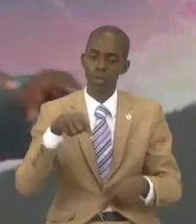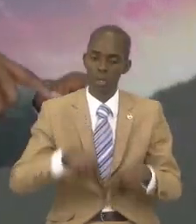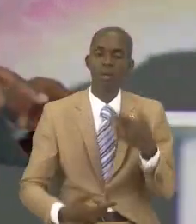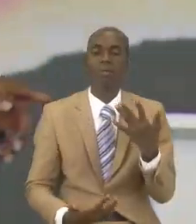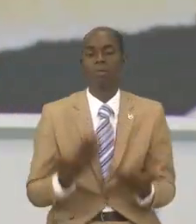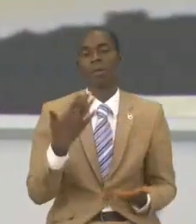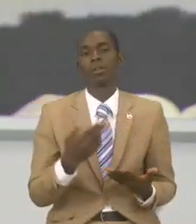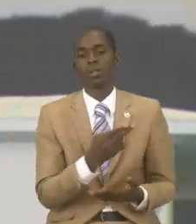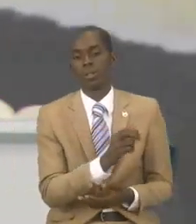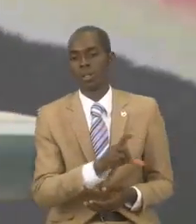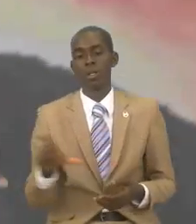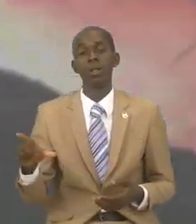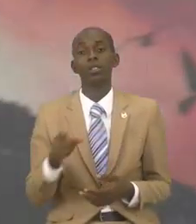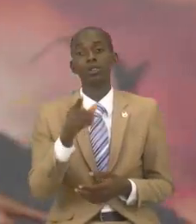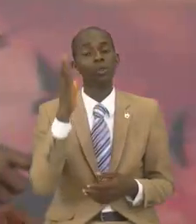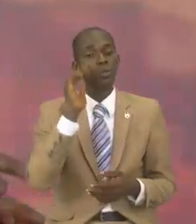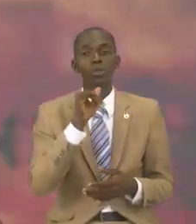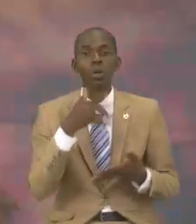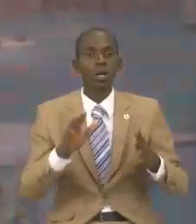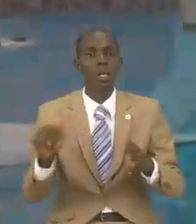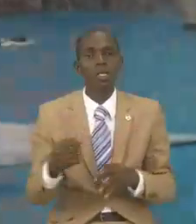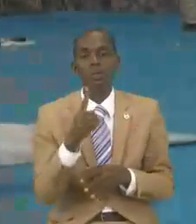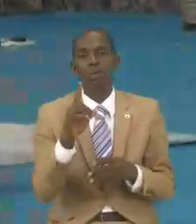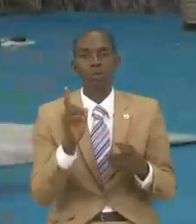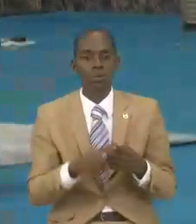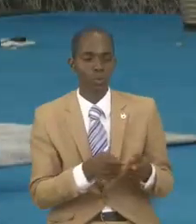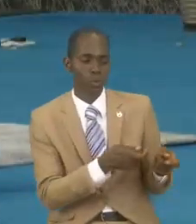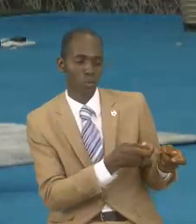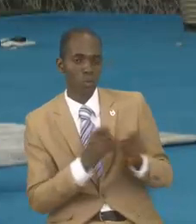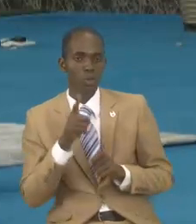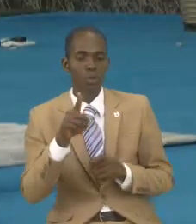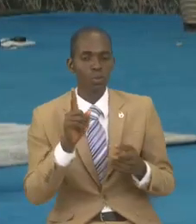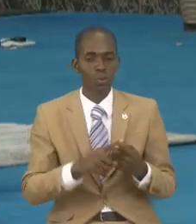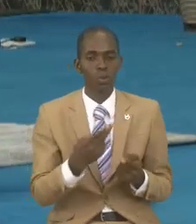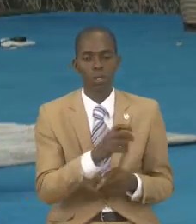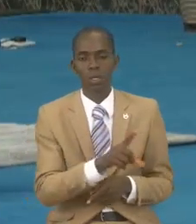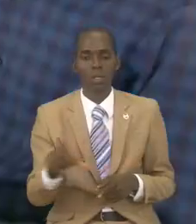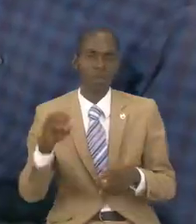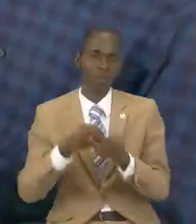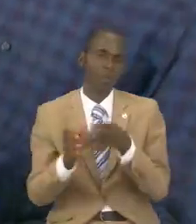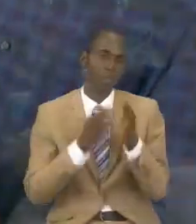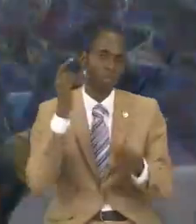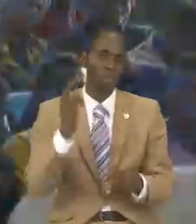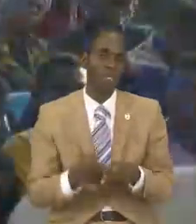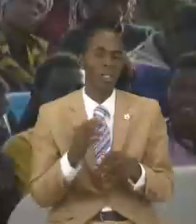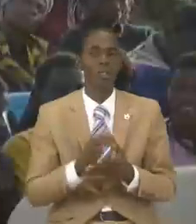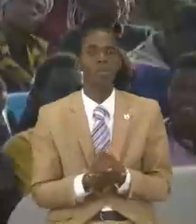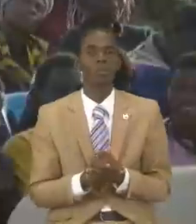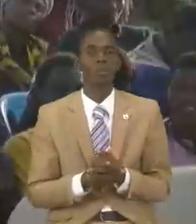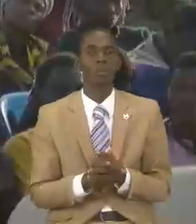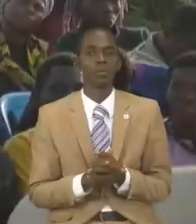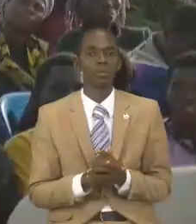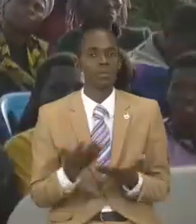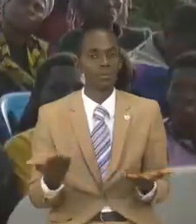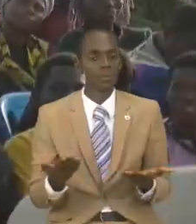life to anybody to draw you, drive you, pull you into hell in Jesus' name.